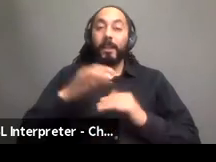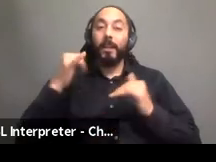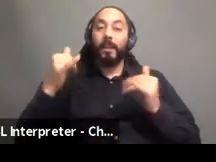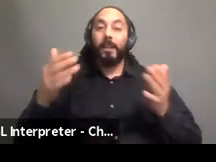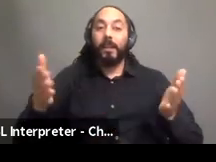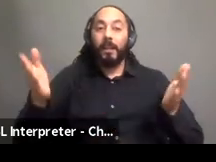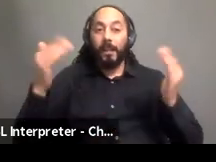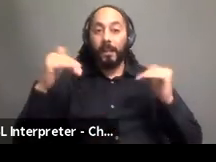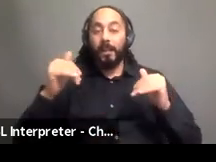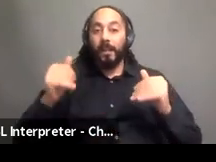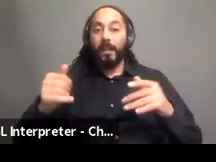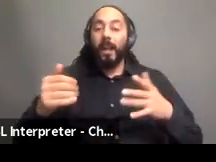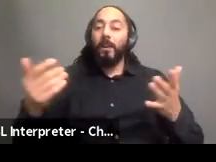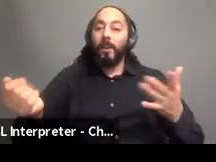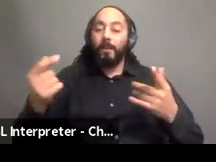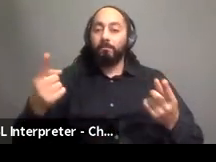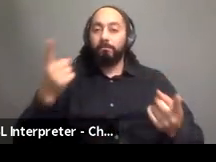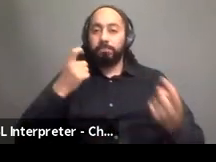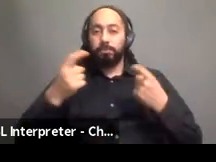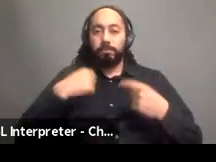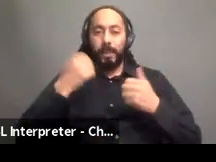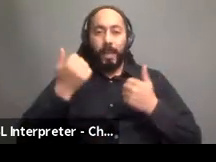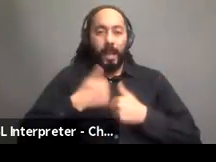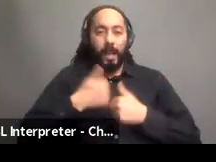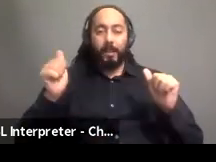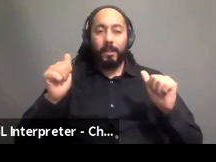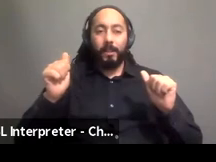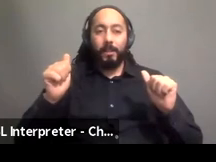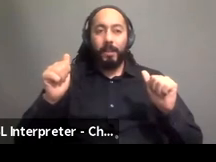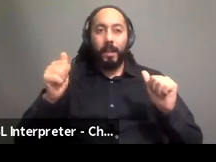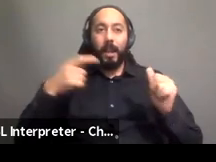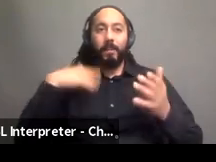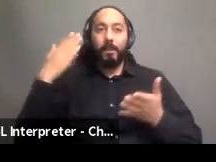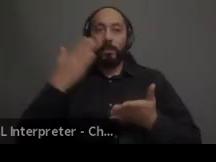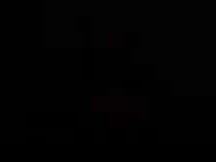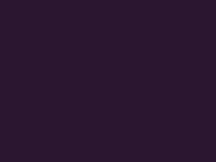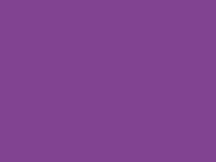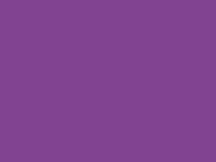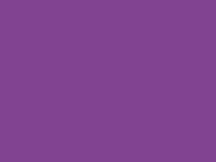Ask Me Anything. And I believe we're going to stop recording at this point.